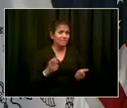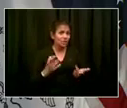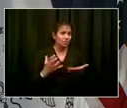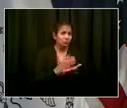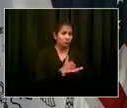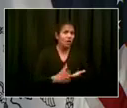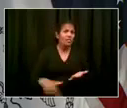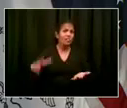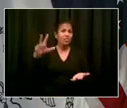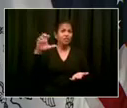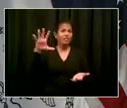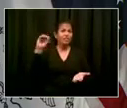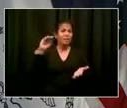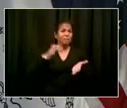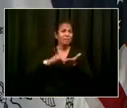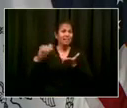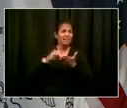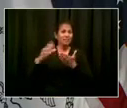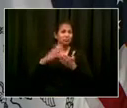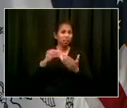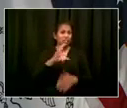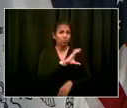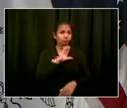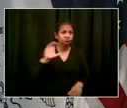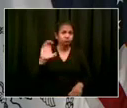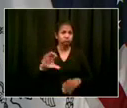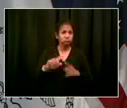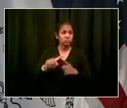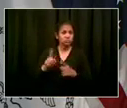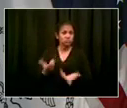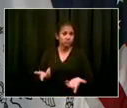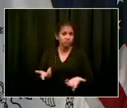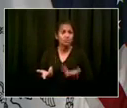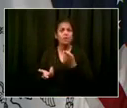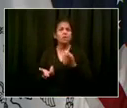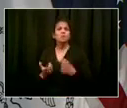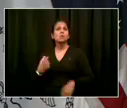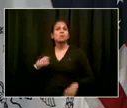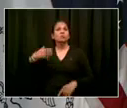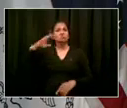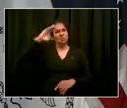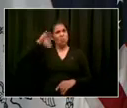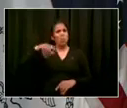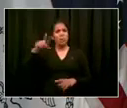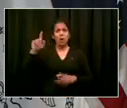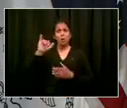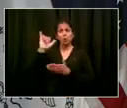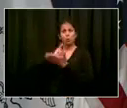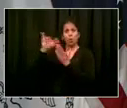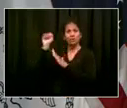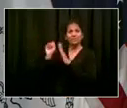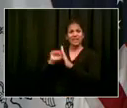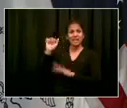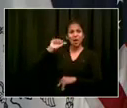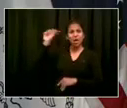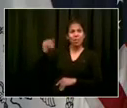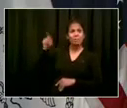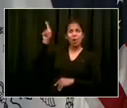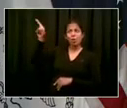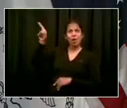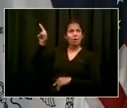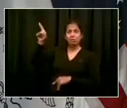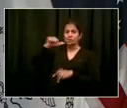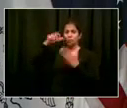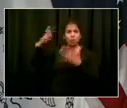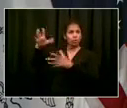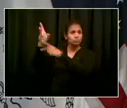the borrowing authority. Maybe if you had them helping you leverage support for the